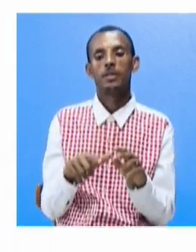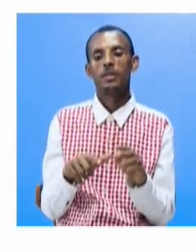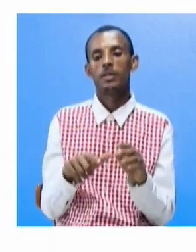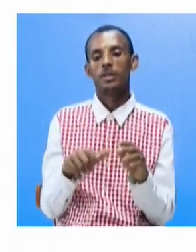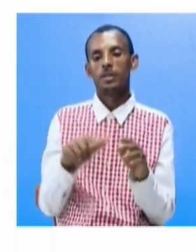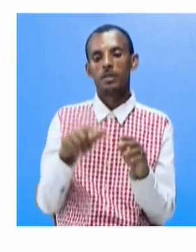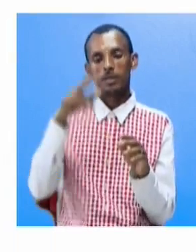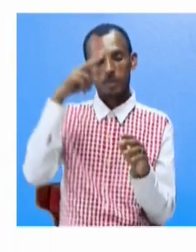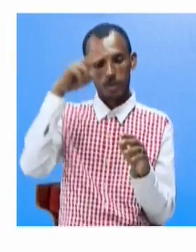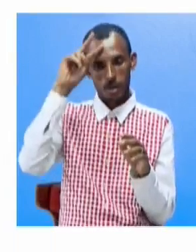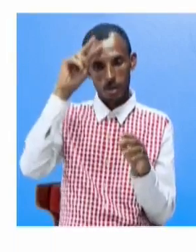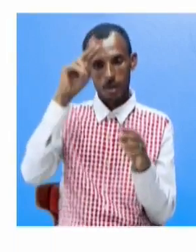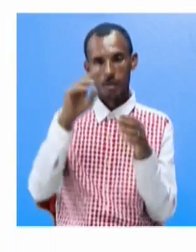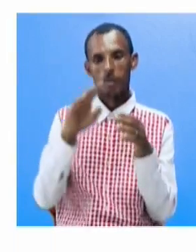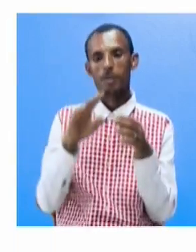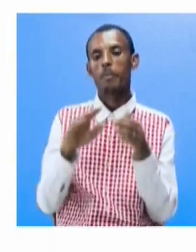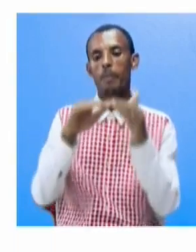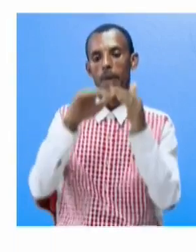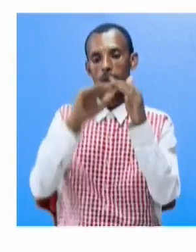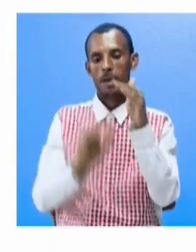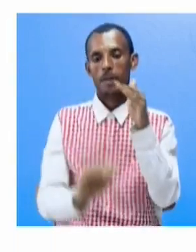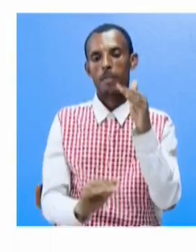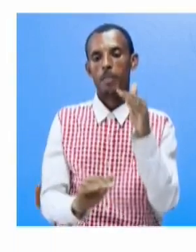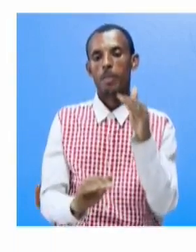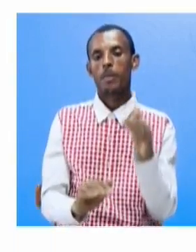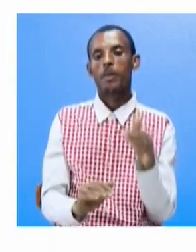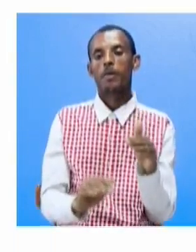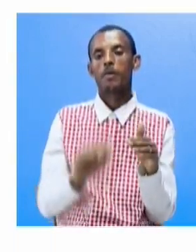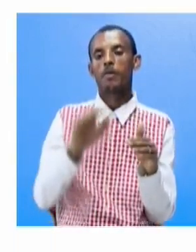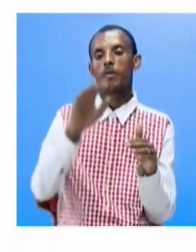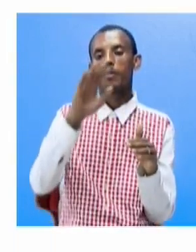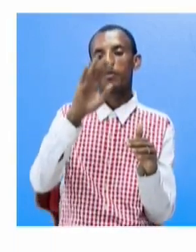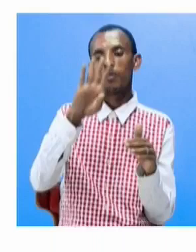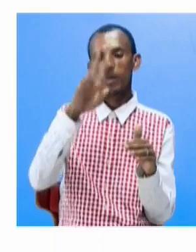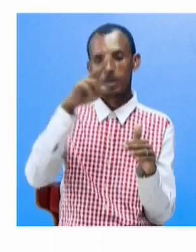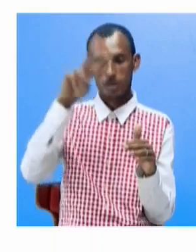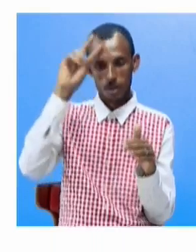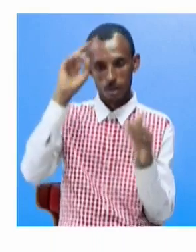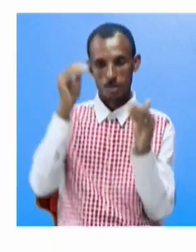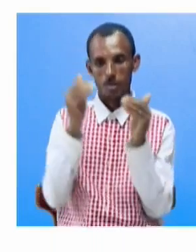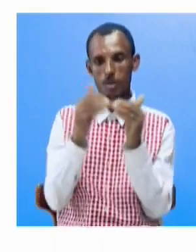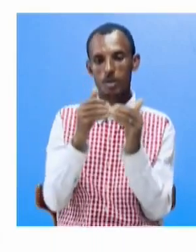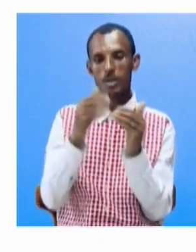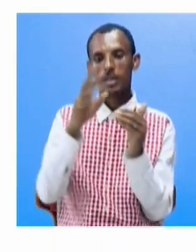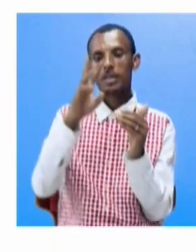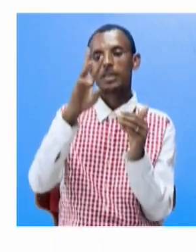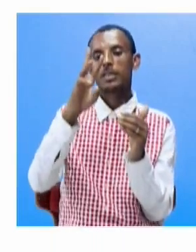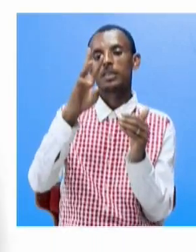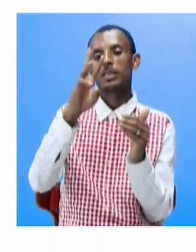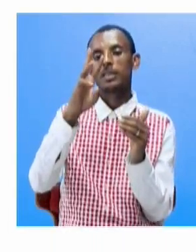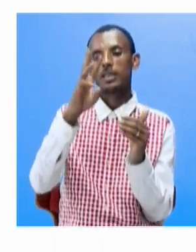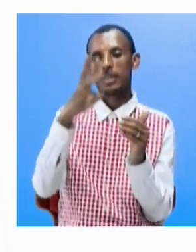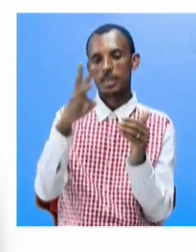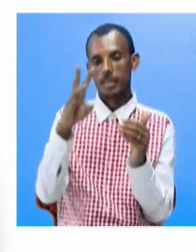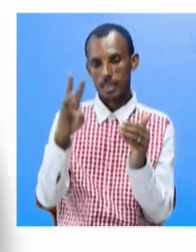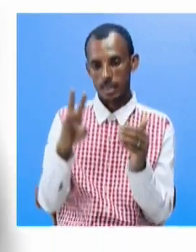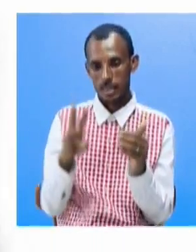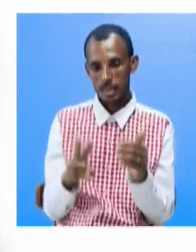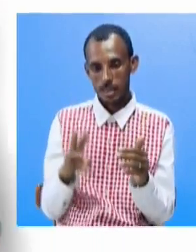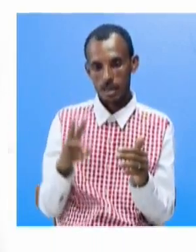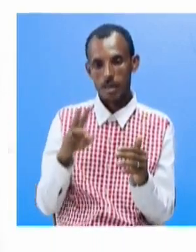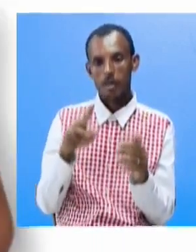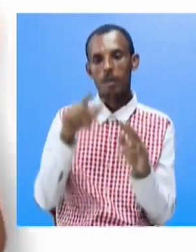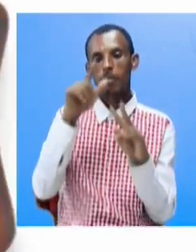square meter minus this one is 4 square 16 times pi, 16